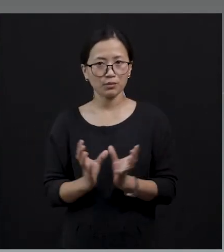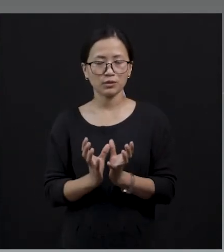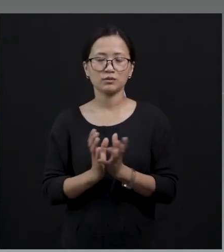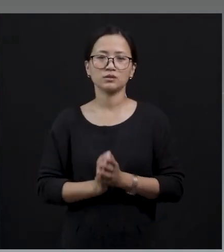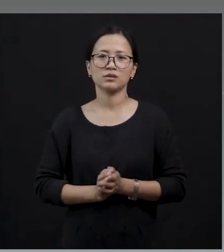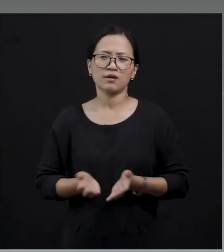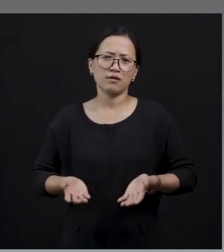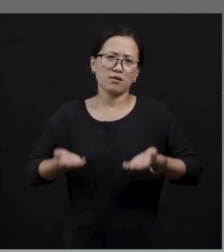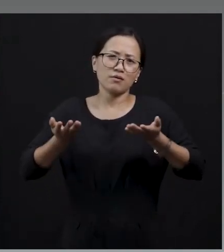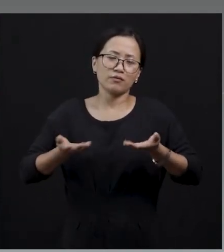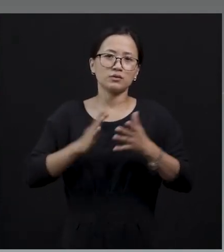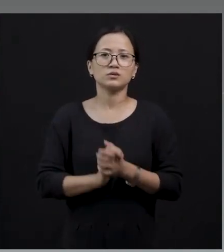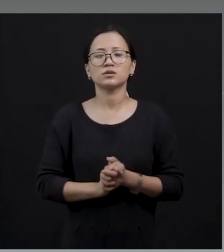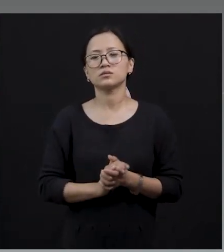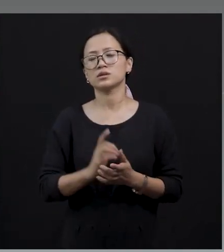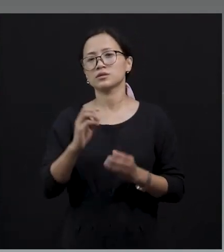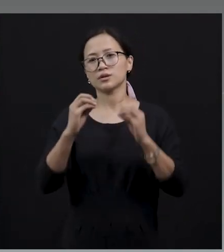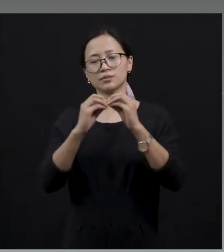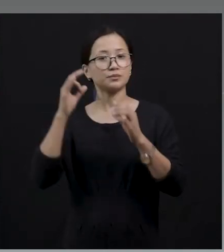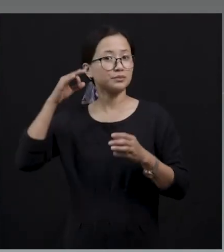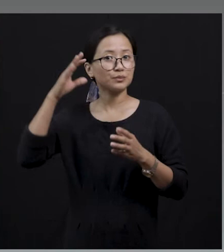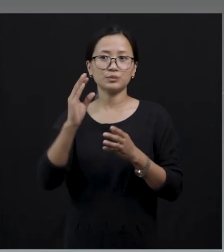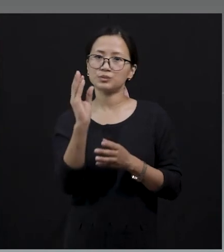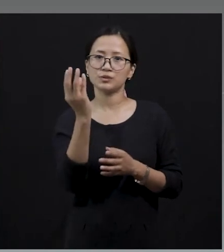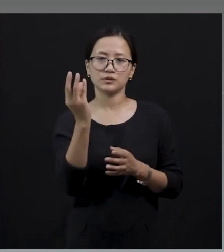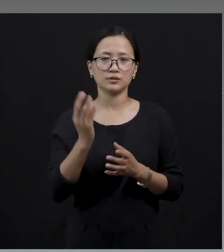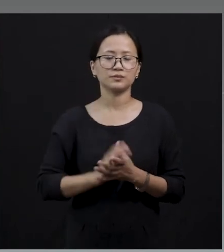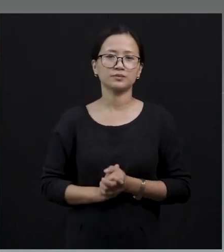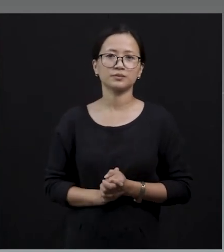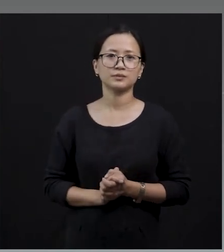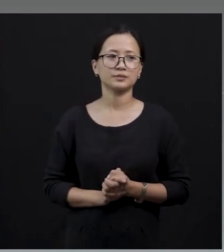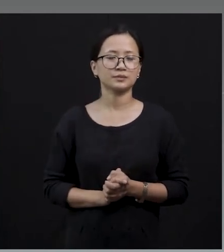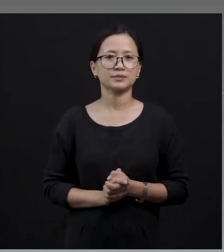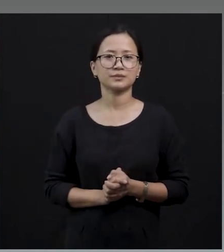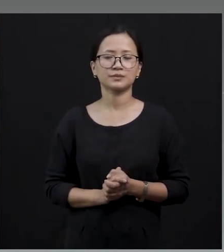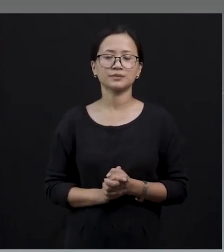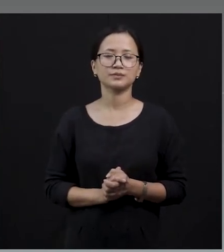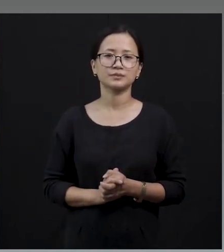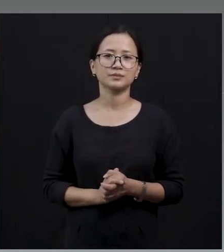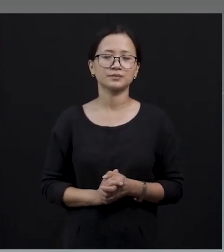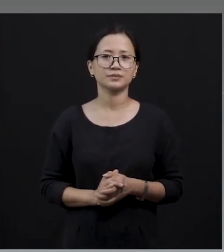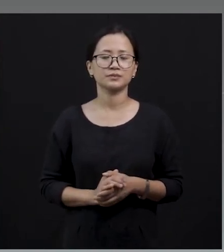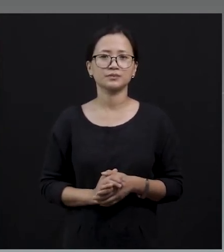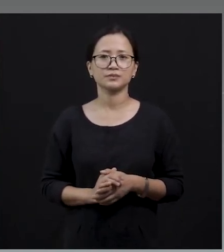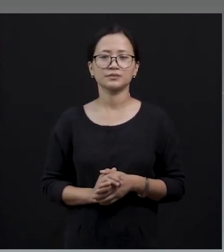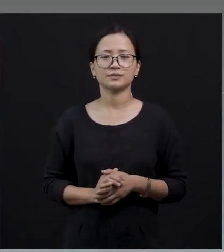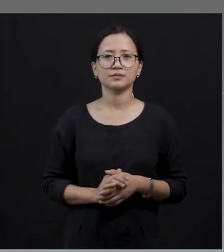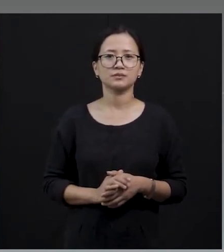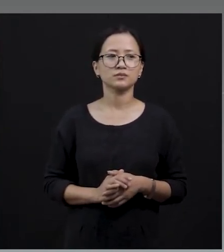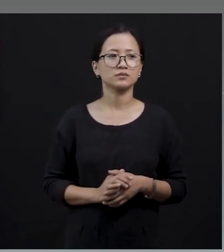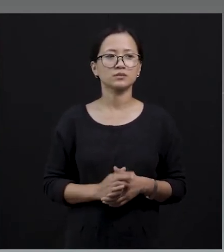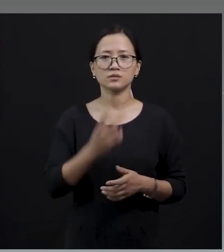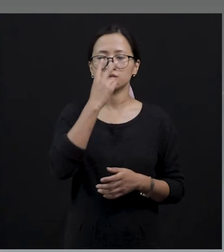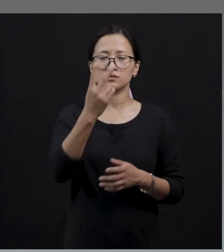brinjal, right? So this is another way of saying that the pumpkin is heavier than the brinjal here.